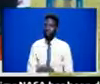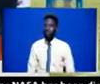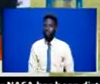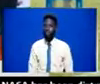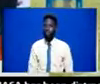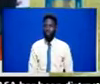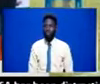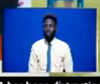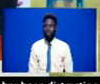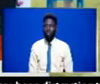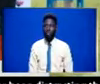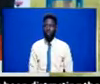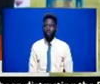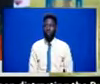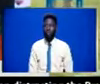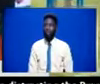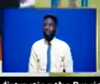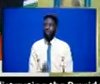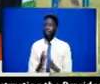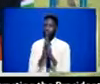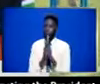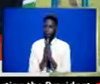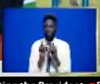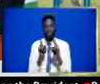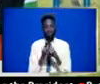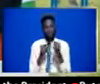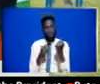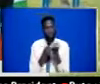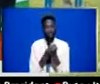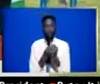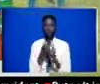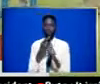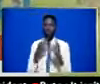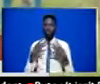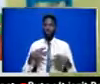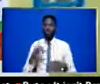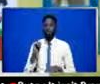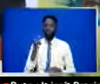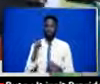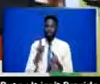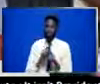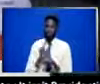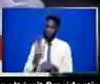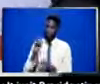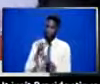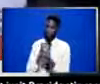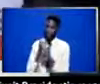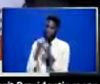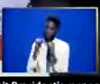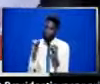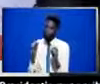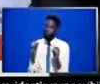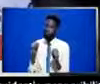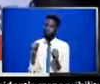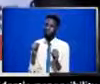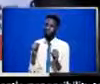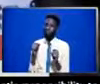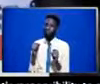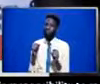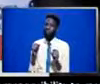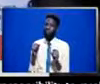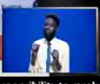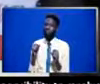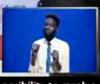With the prayers and support of the Kenyan people and with your determination and commitment,